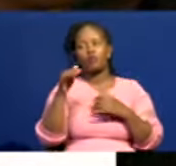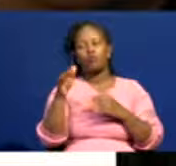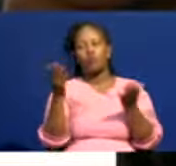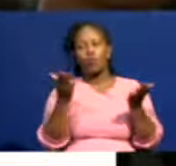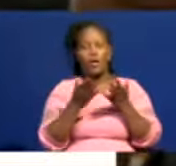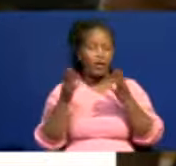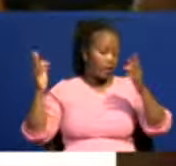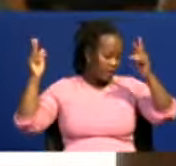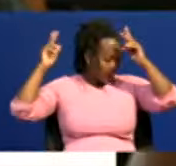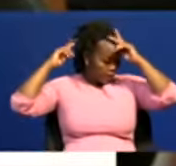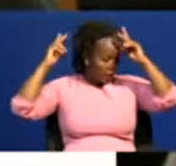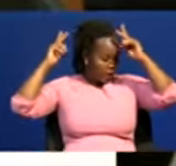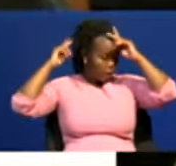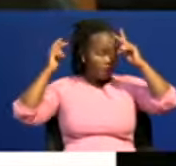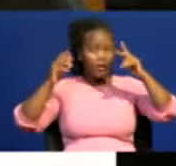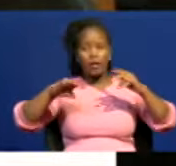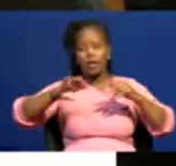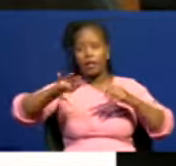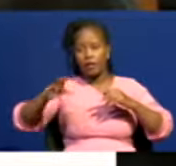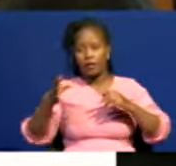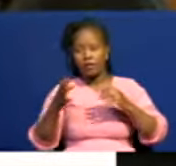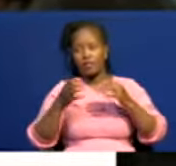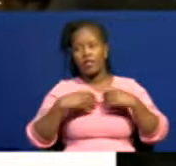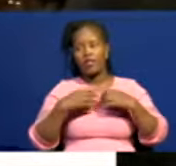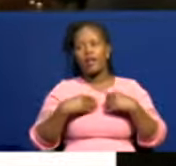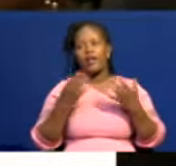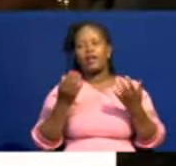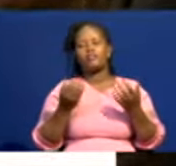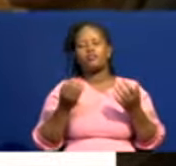Kakamega County. He is survived by 5 children.